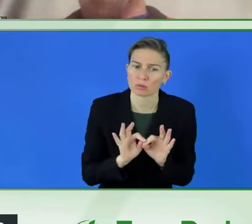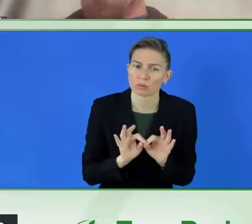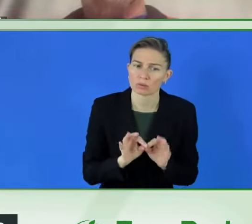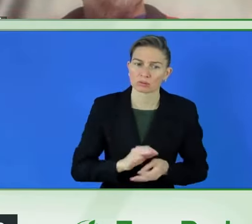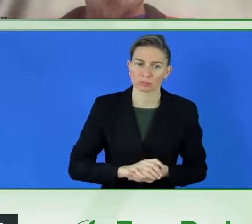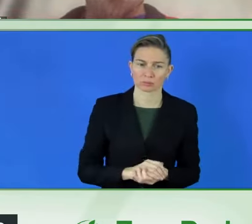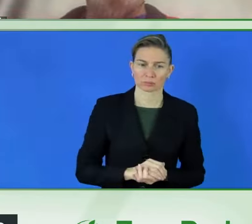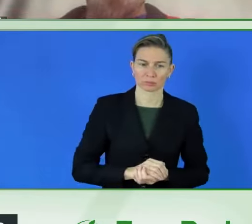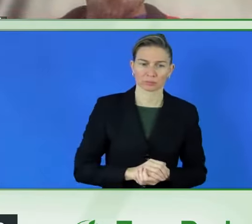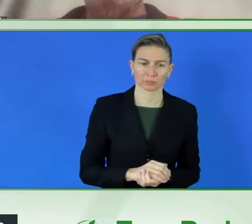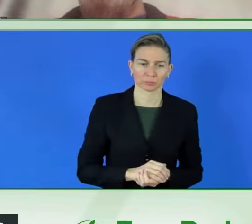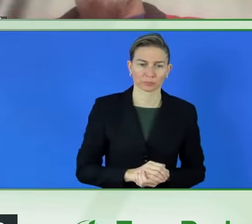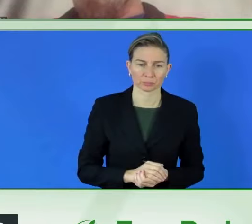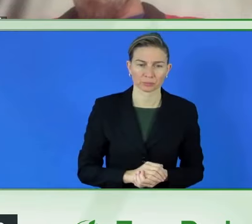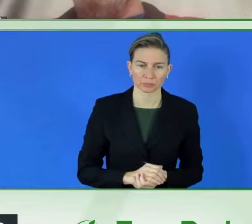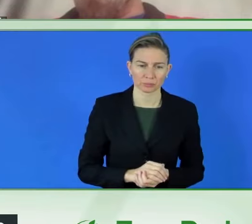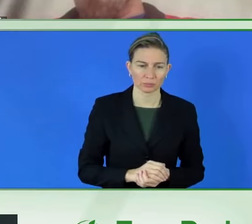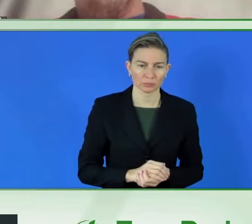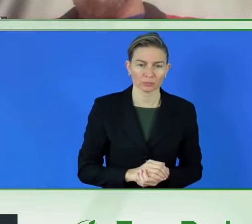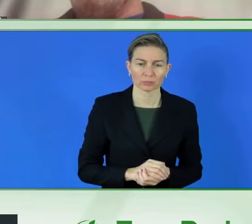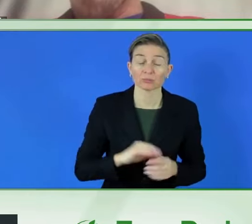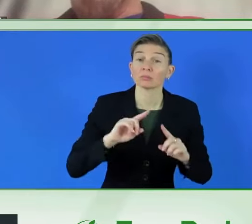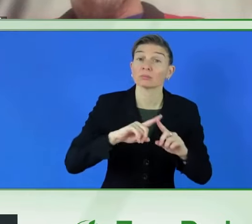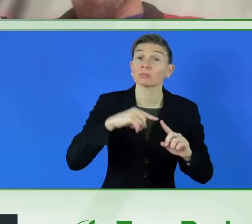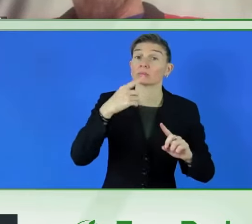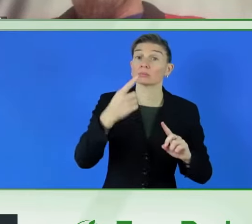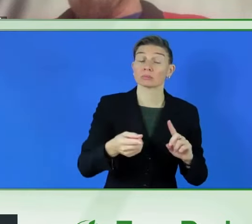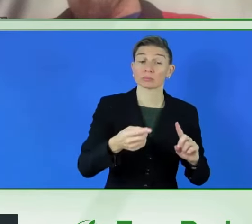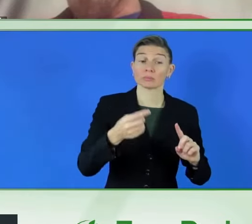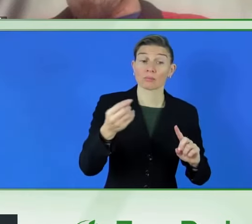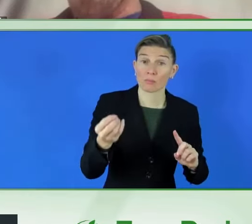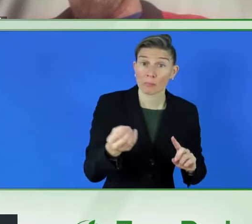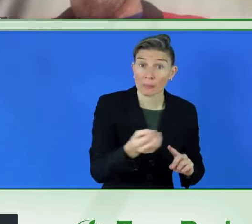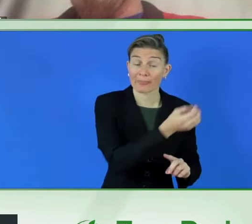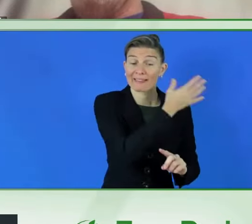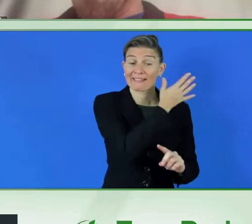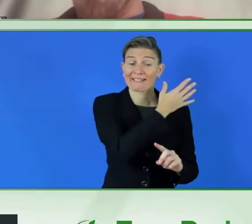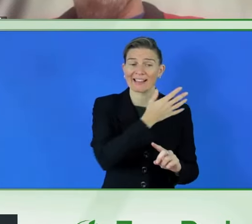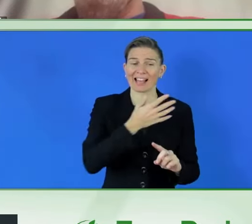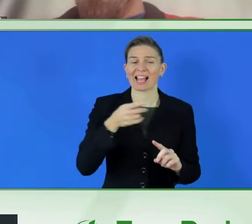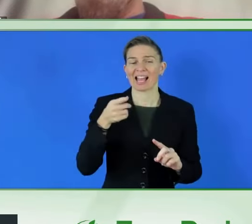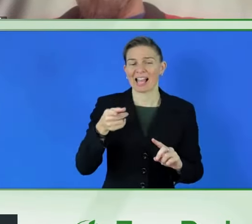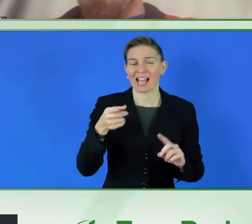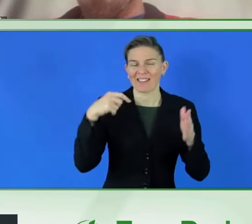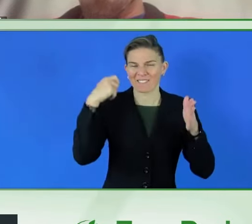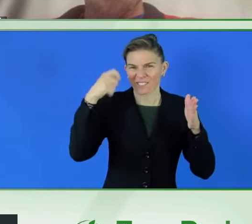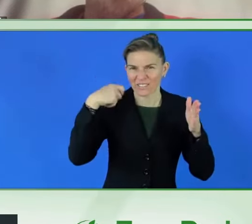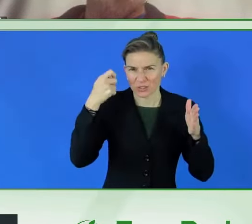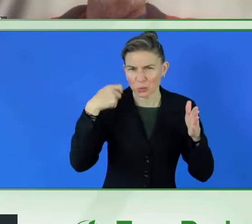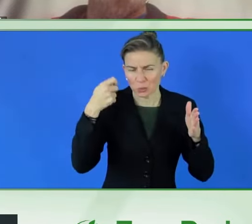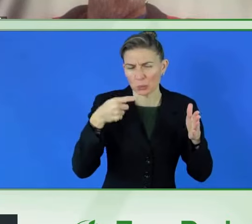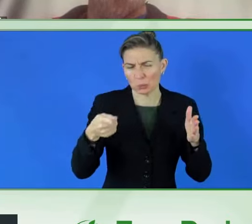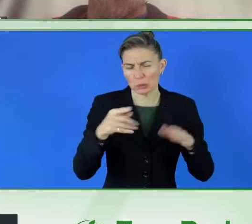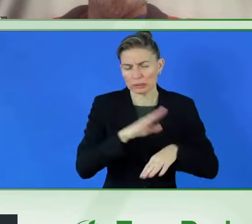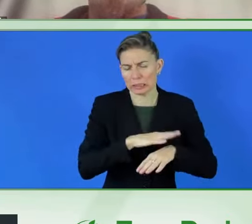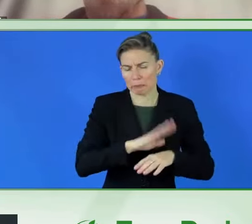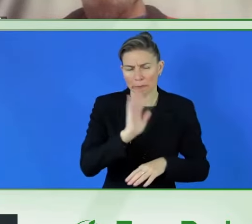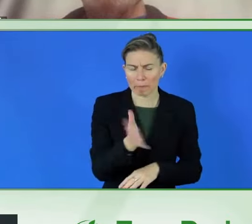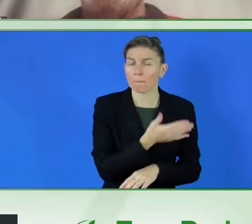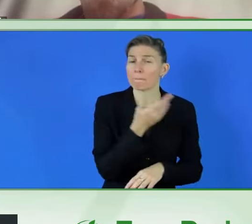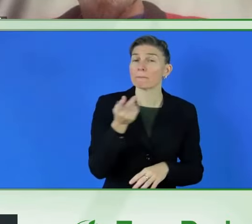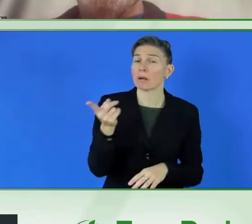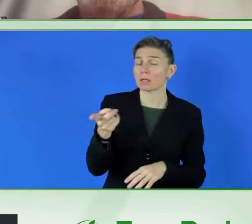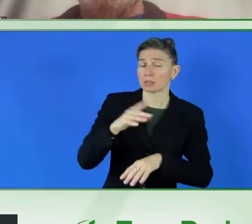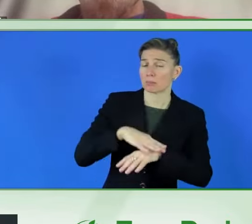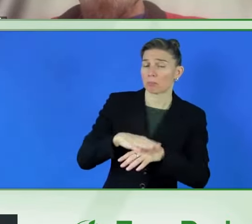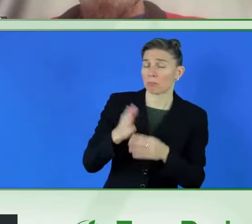actually a video of the actual vehicle. So we'll skip over that. But if you'd like to look at that in your own time, it gives it. So